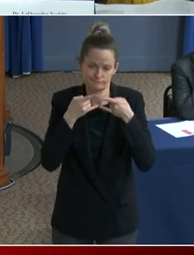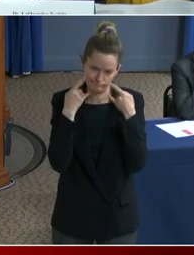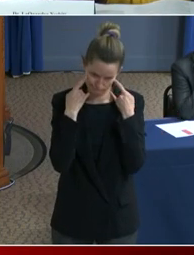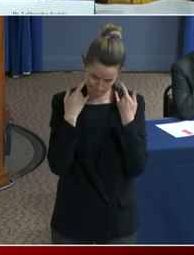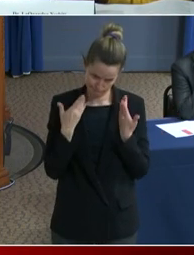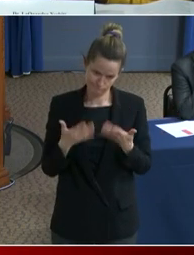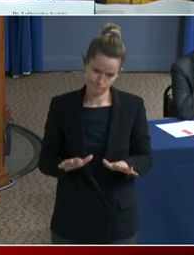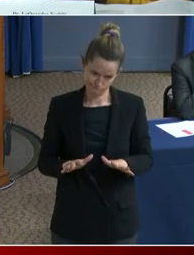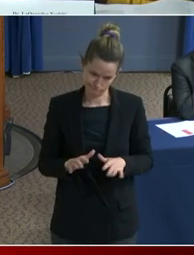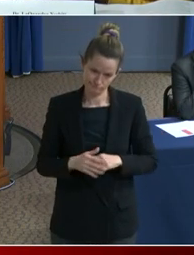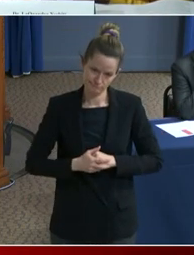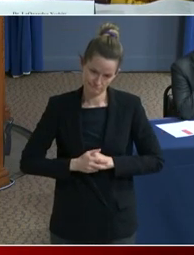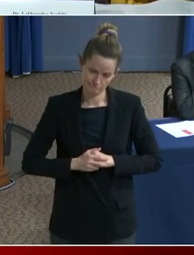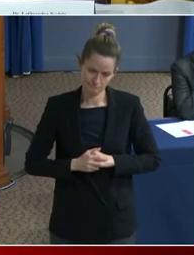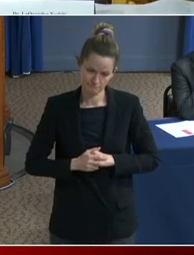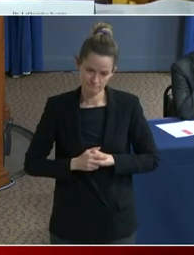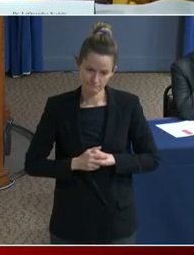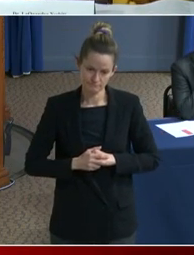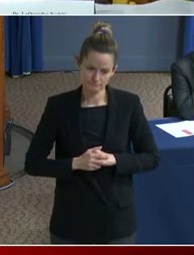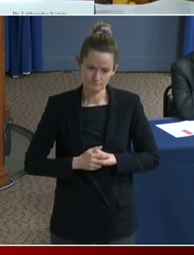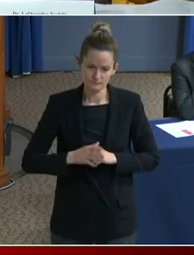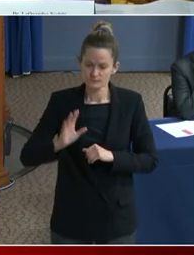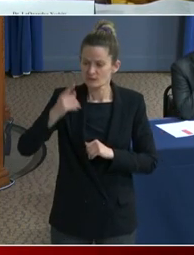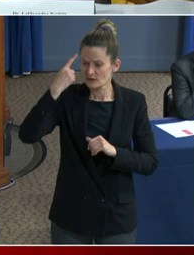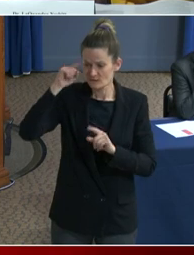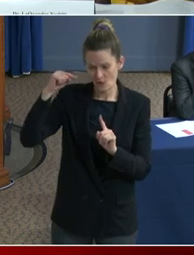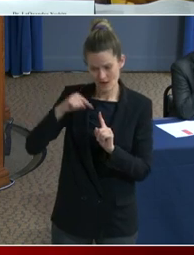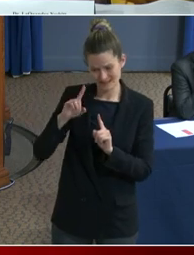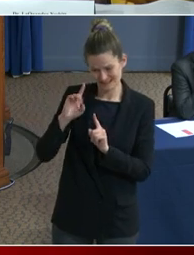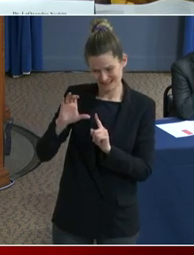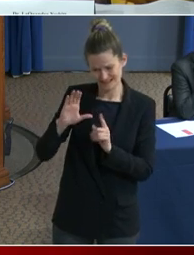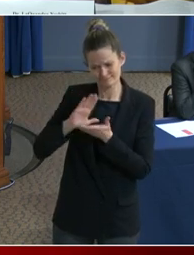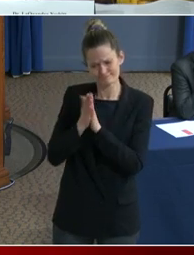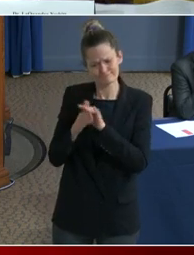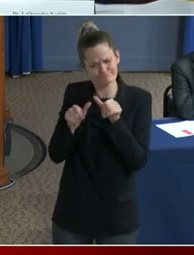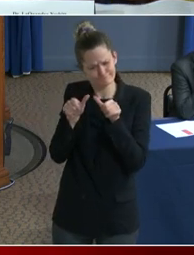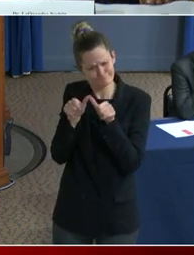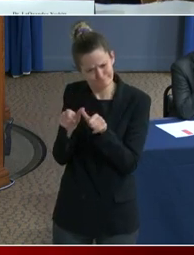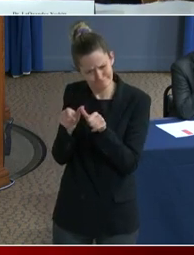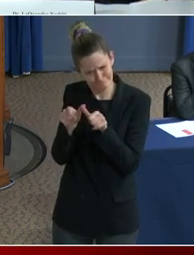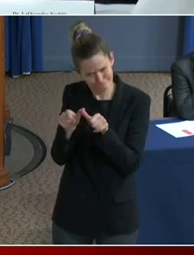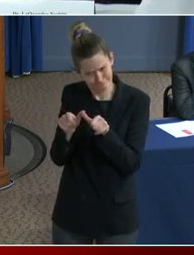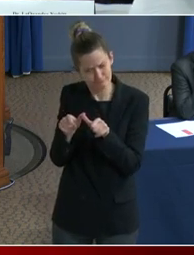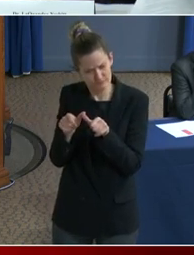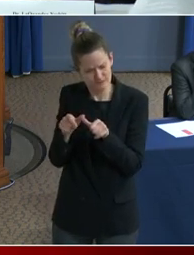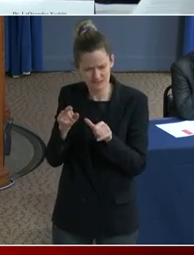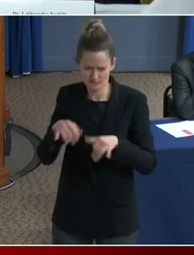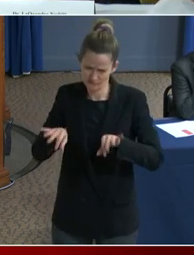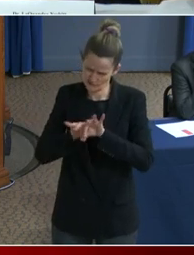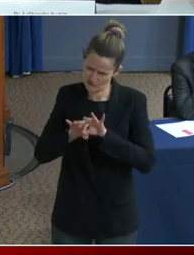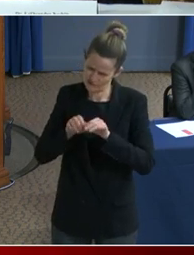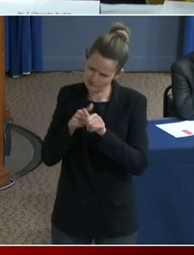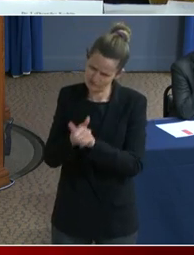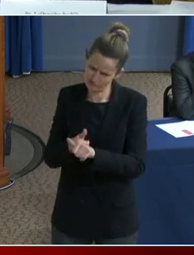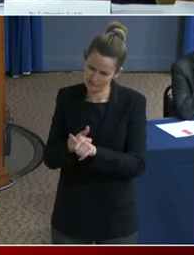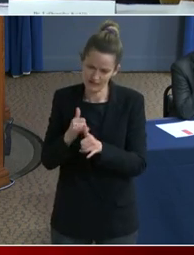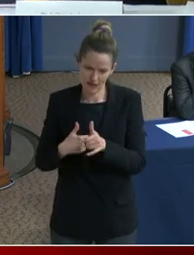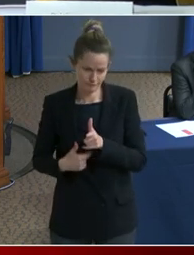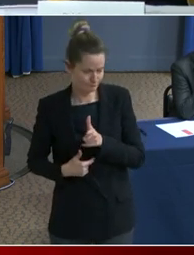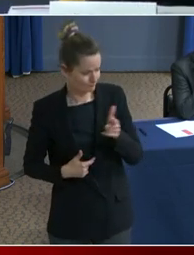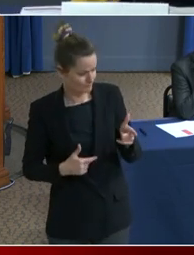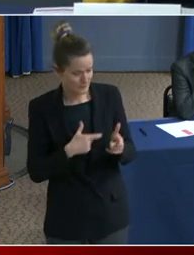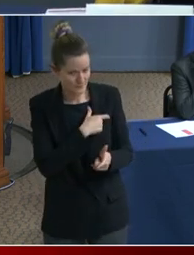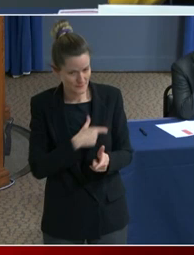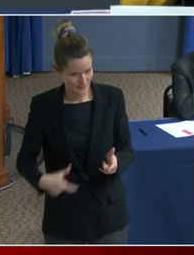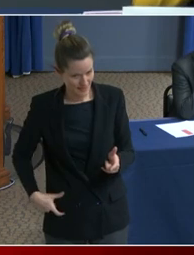As for the district's continued response, I'll turn it back over to the mayor. Thank you, Dr. Nesbitt. And